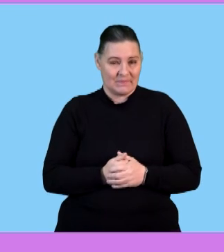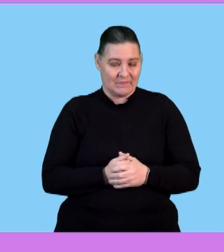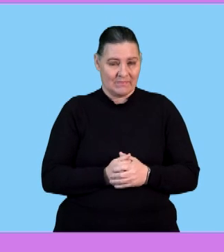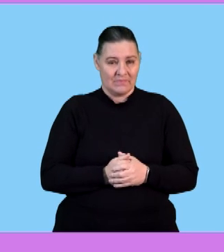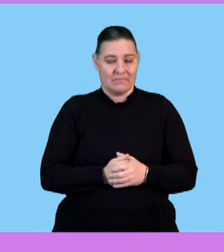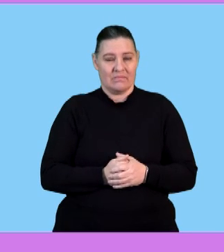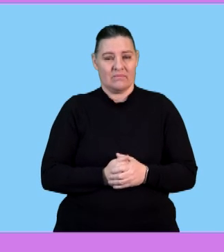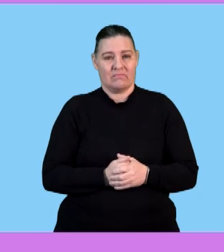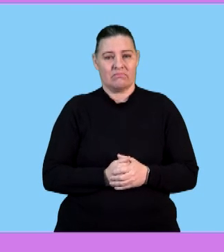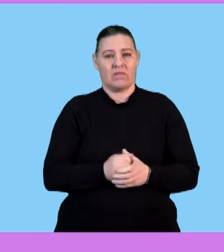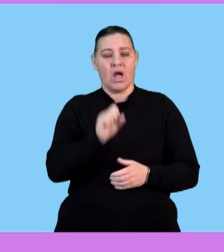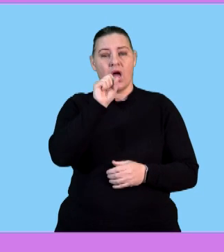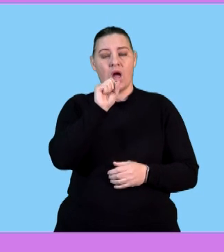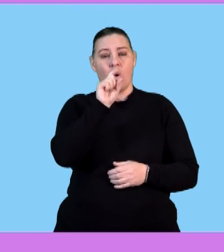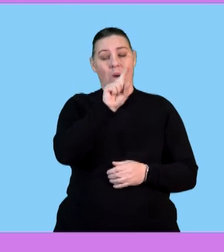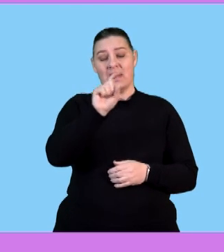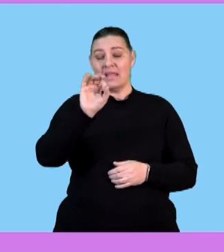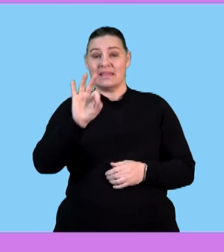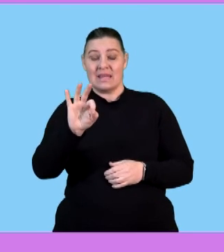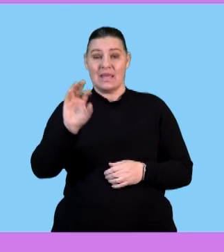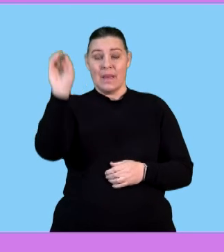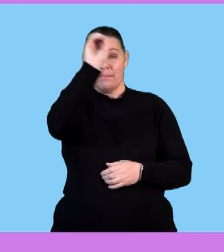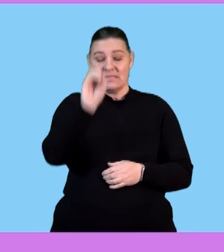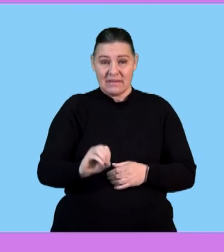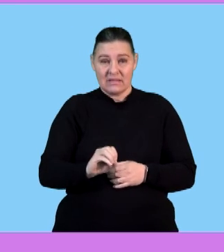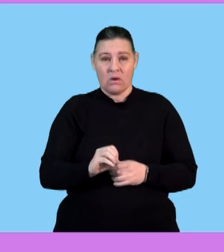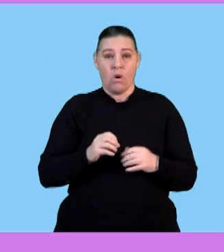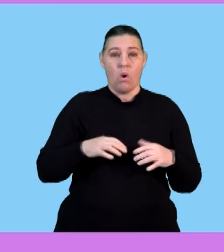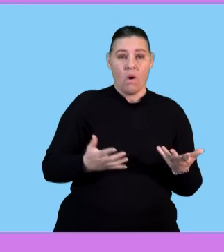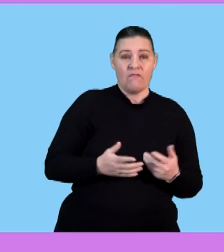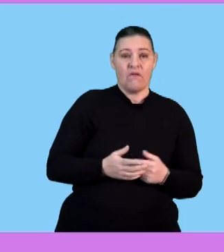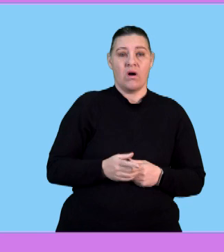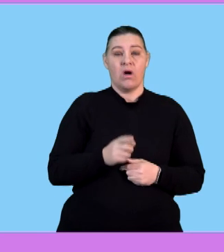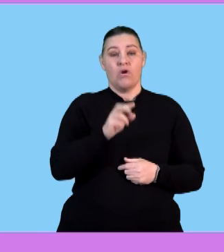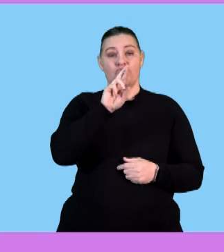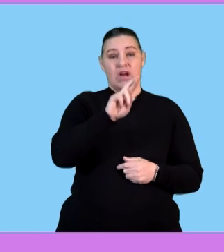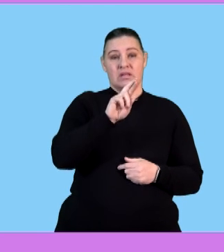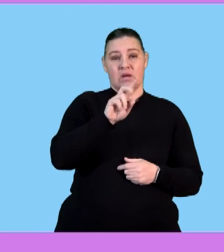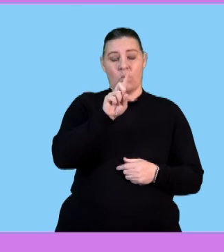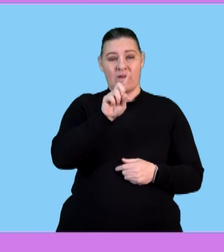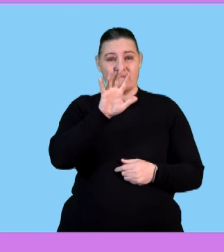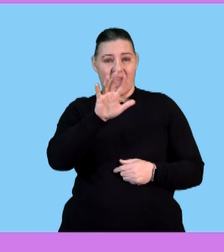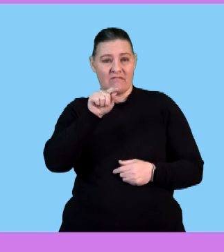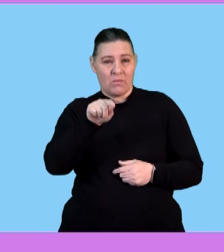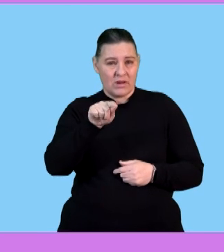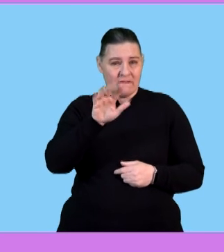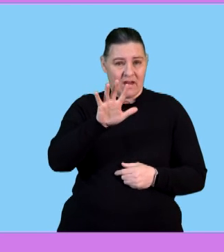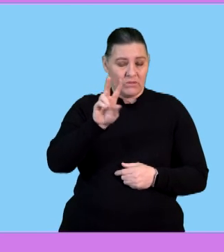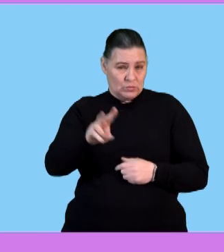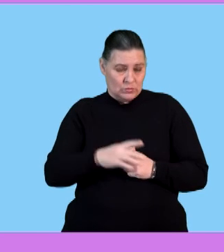So, what is 13% of 15,52? So looking at this,